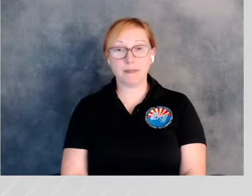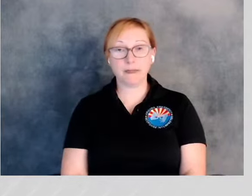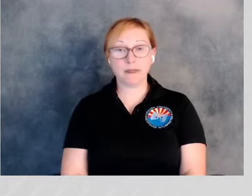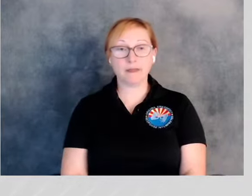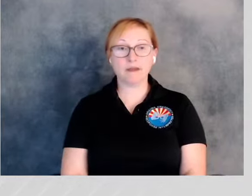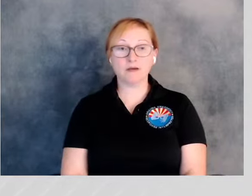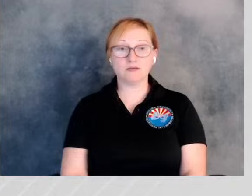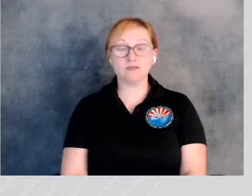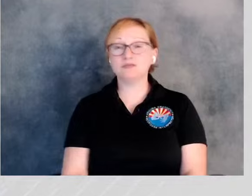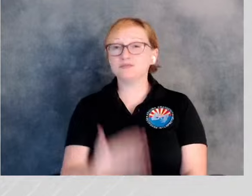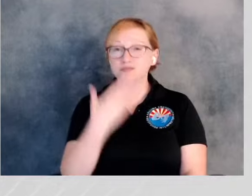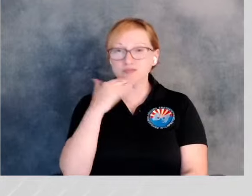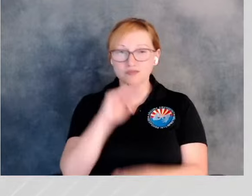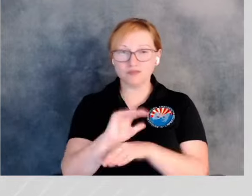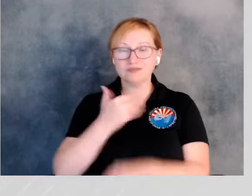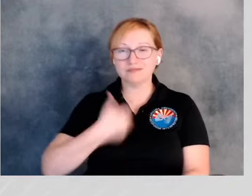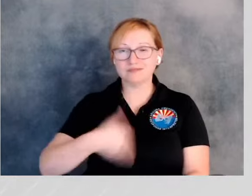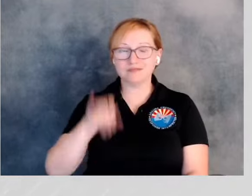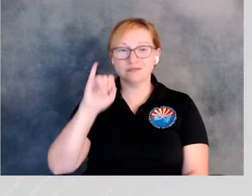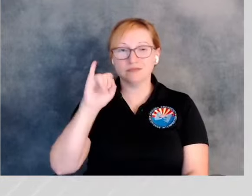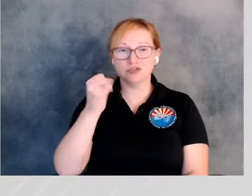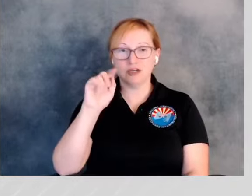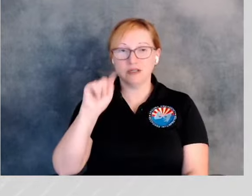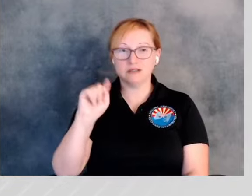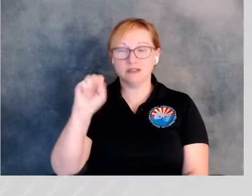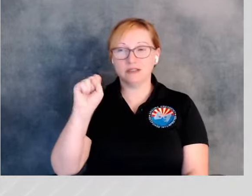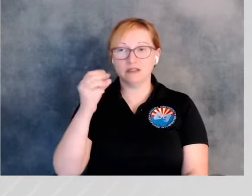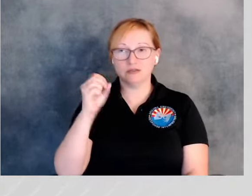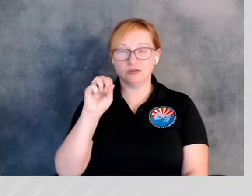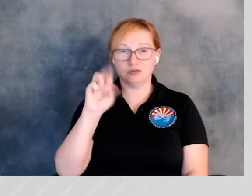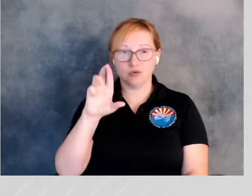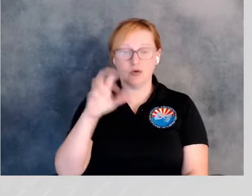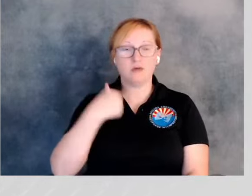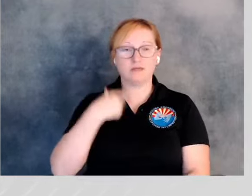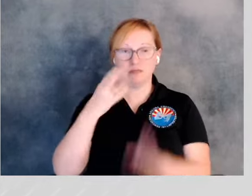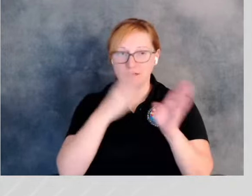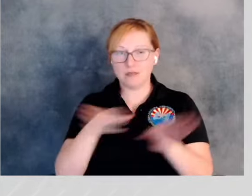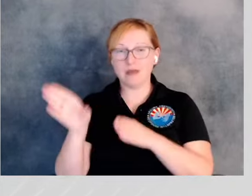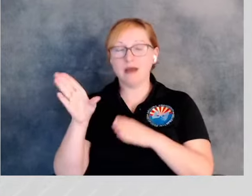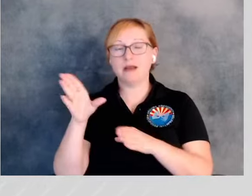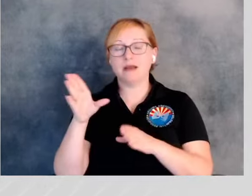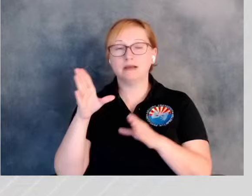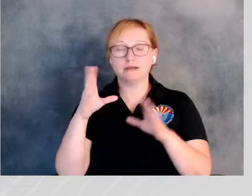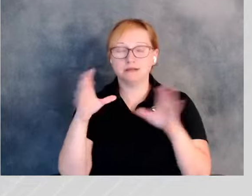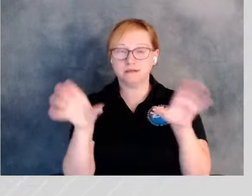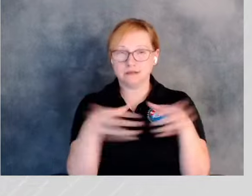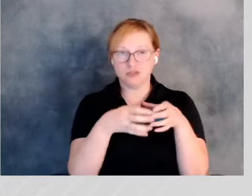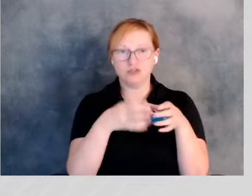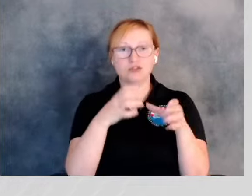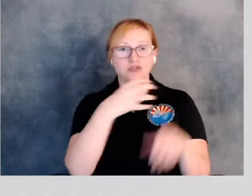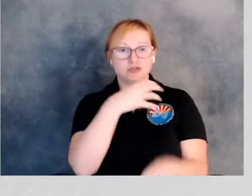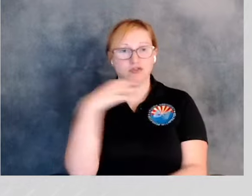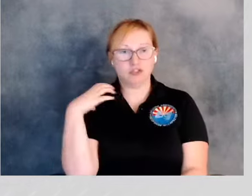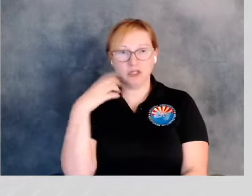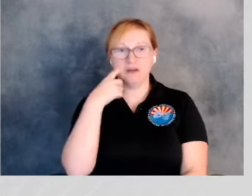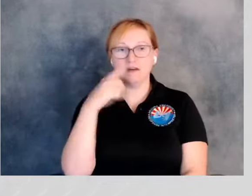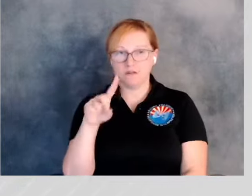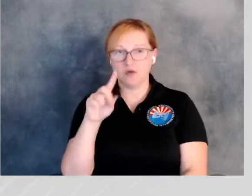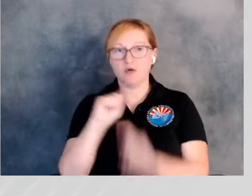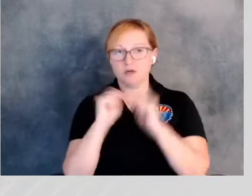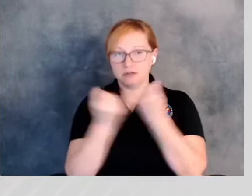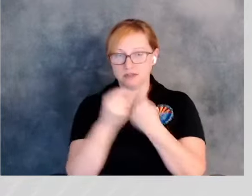Good evening, JT Soar, Planning Section Chief for Team 8. Update on the fire, we've bumped the